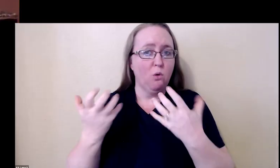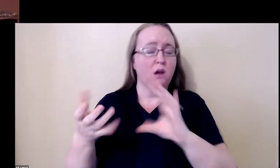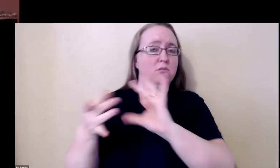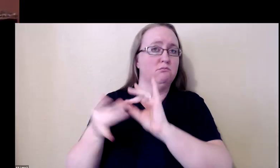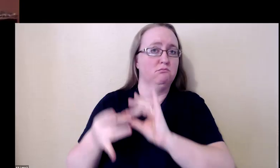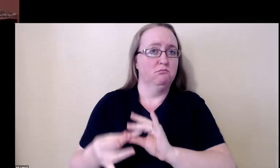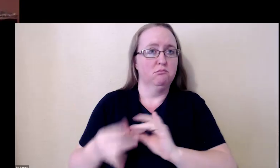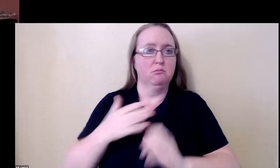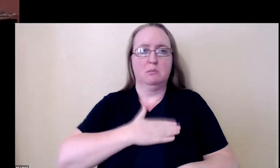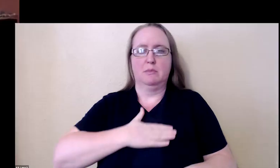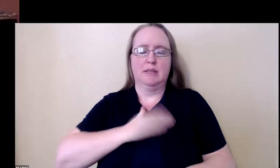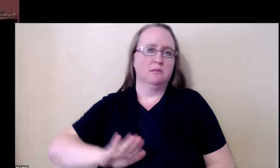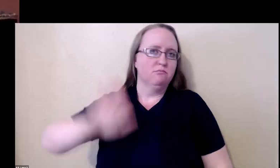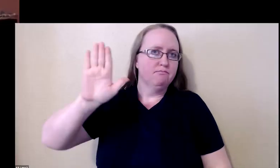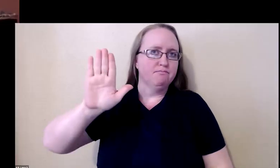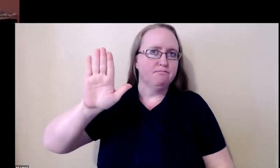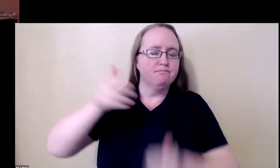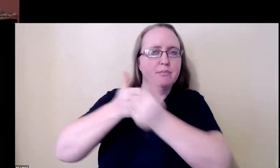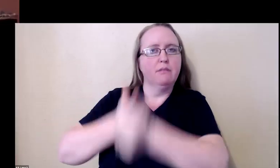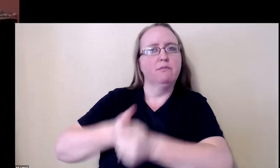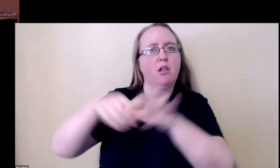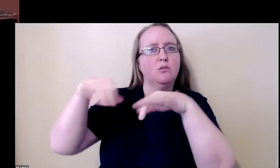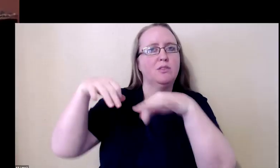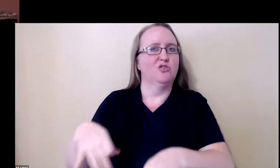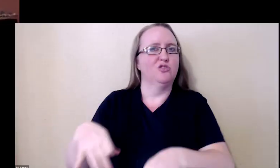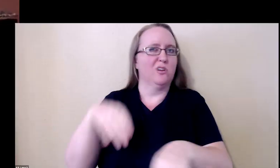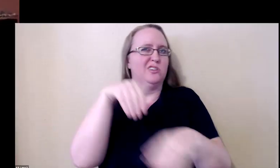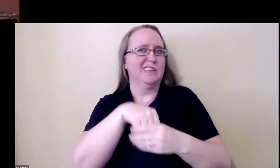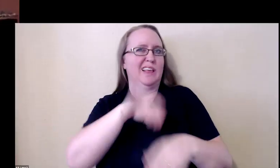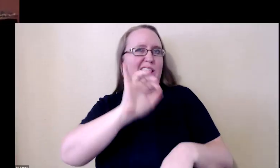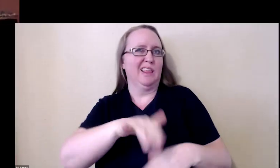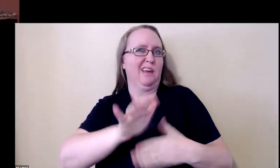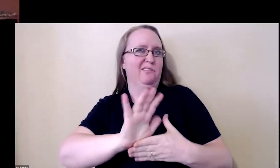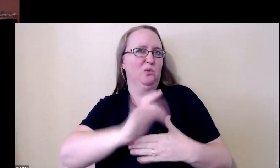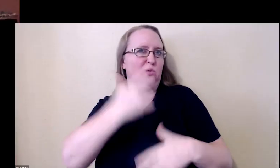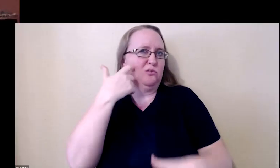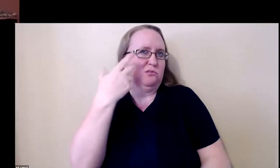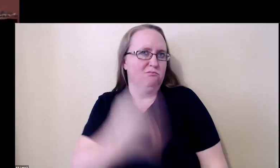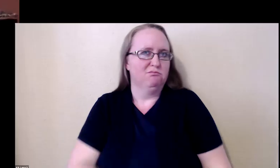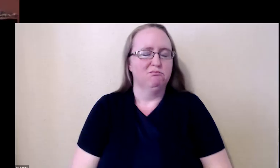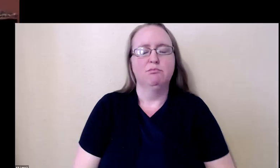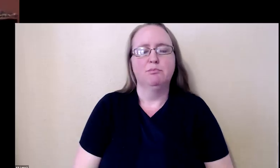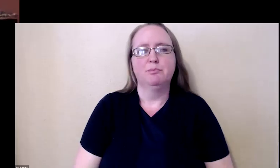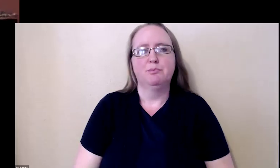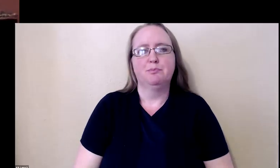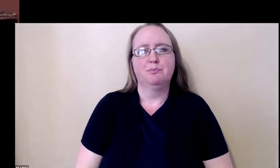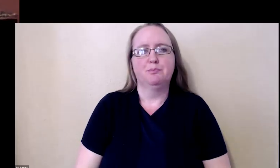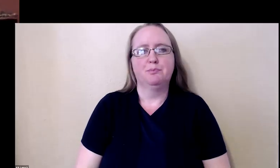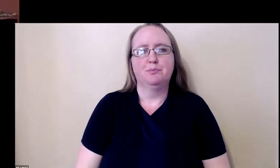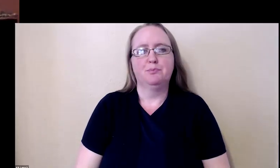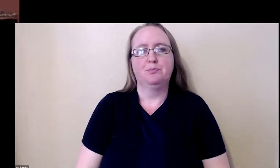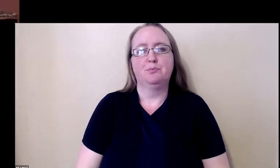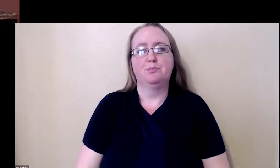comment, please just raise your hand and follow the instructions that were in the video. All right. And with